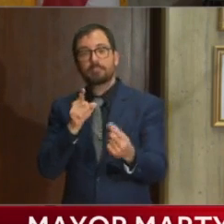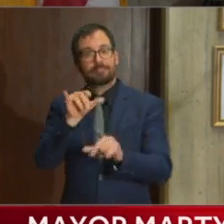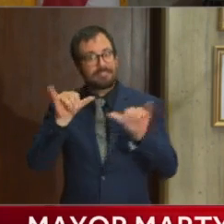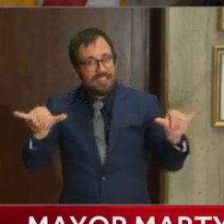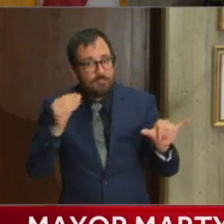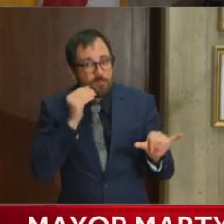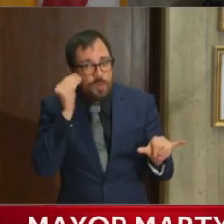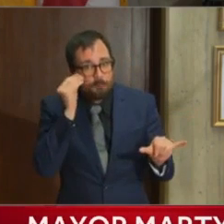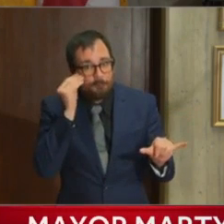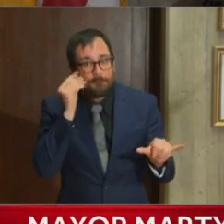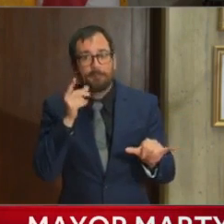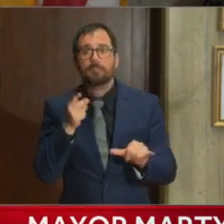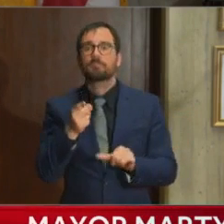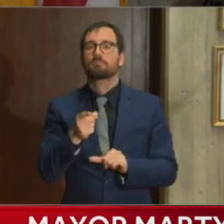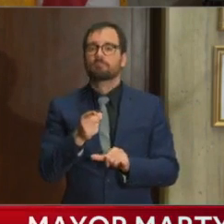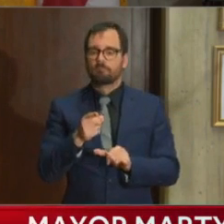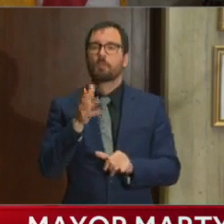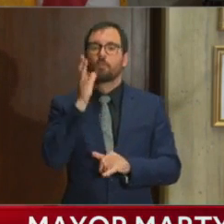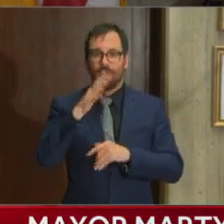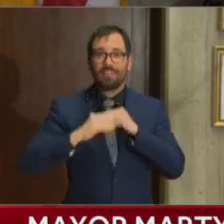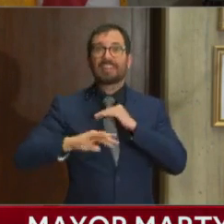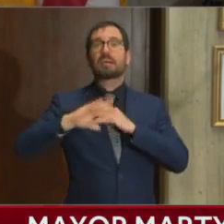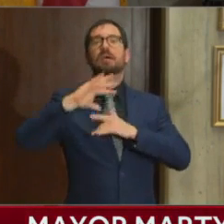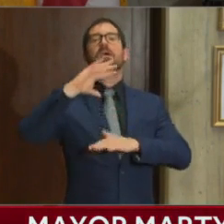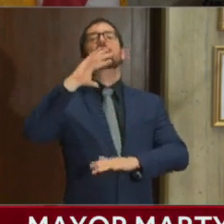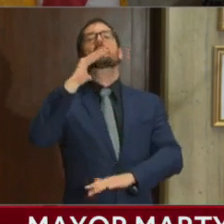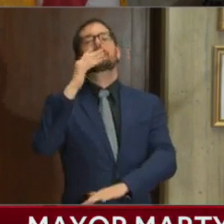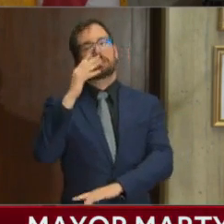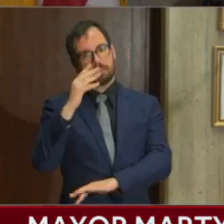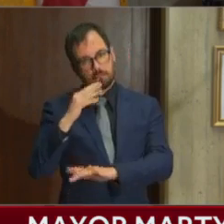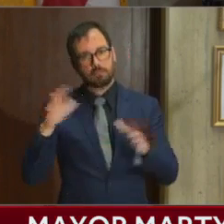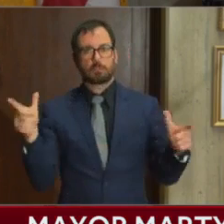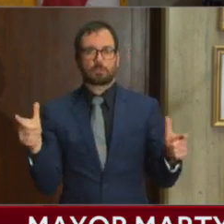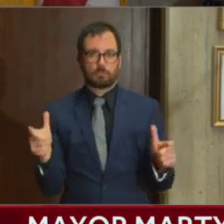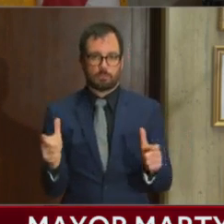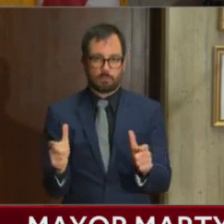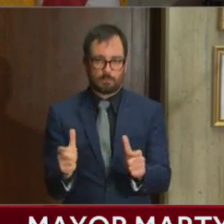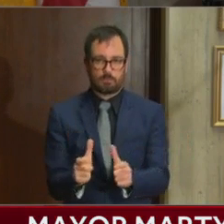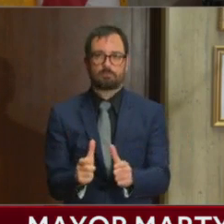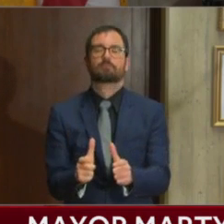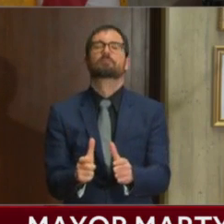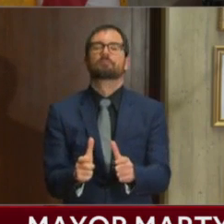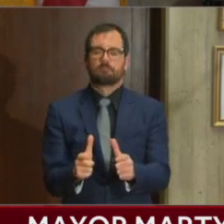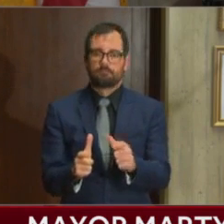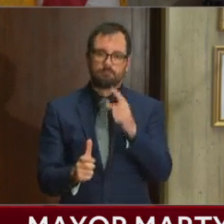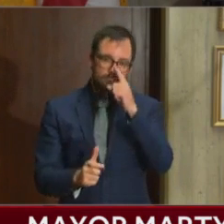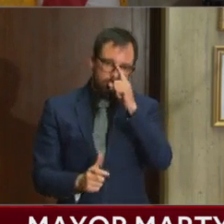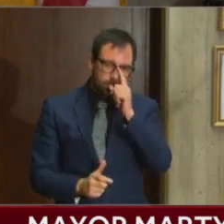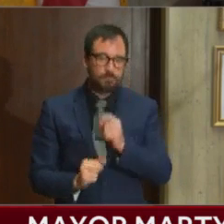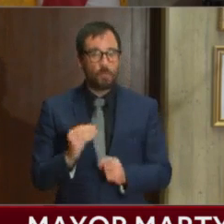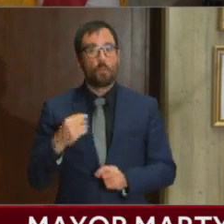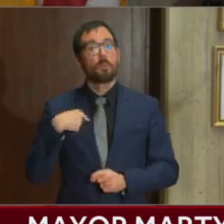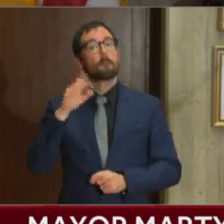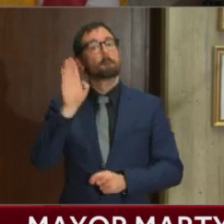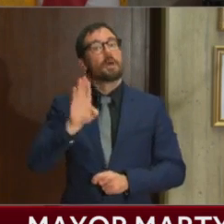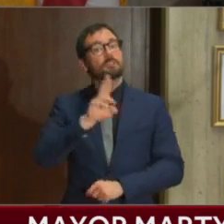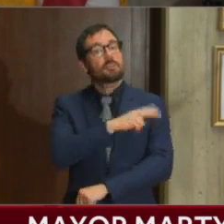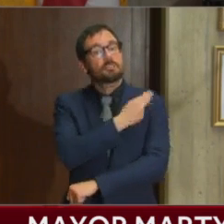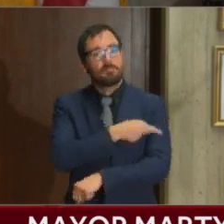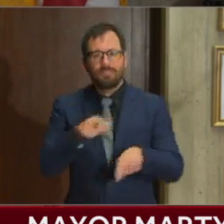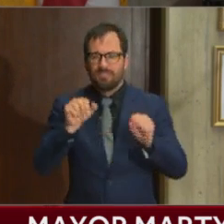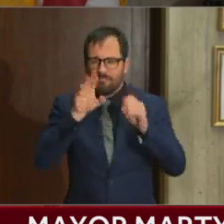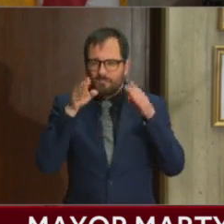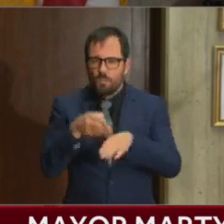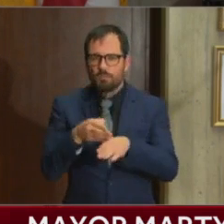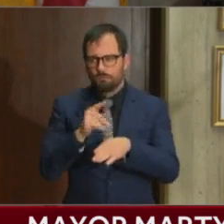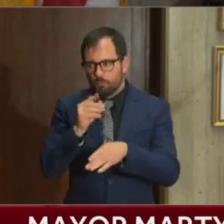needs care. We simply need everyone's help. And that's how we'll get through this. And that's how we'll get back to